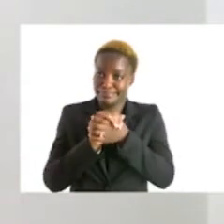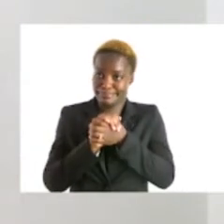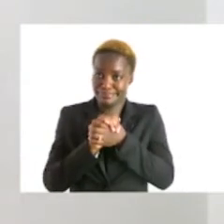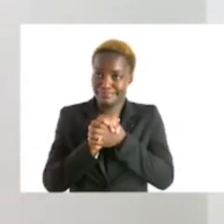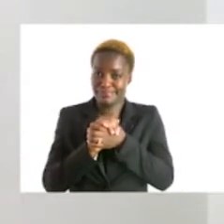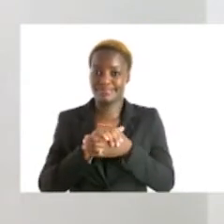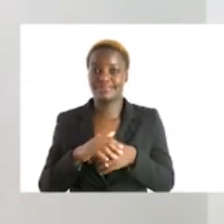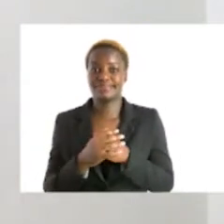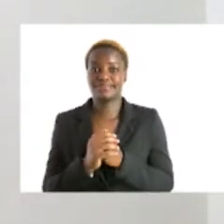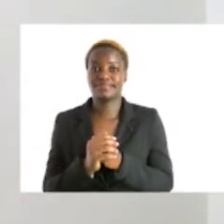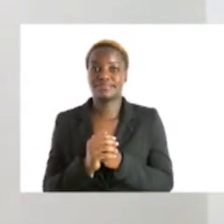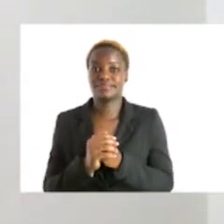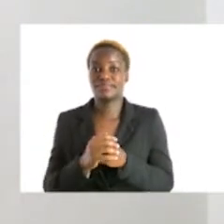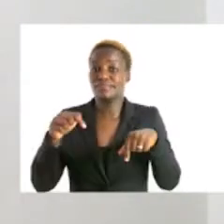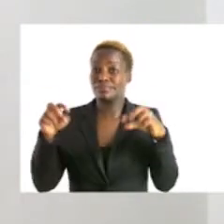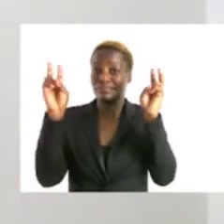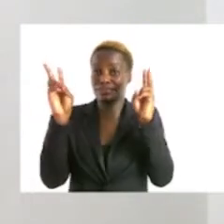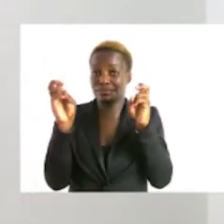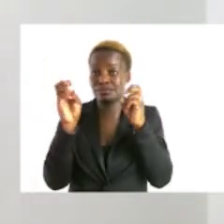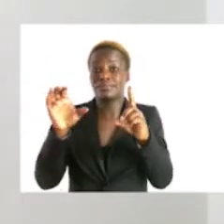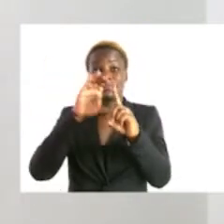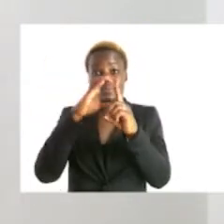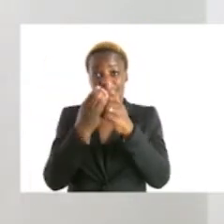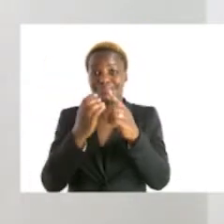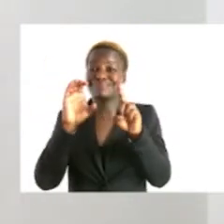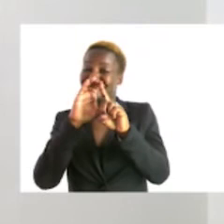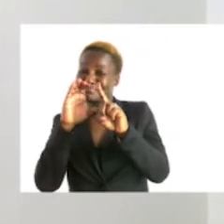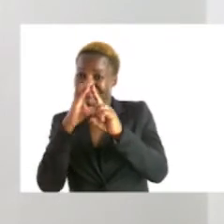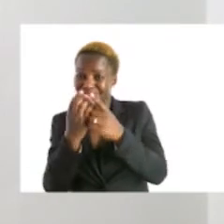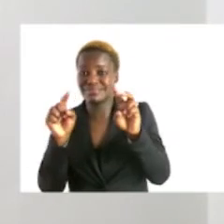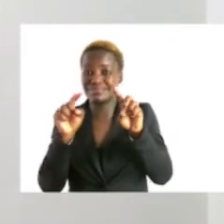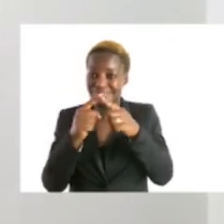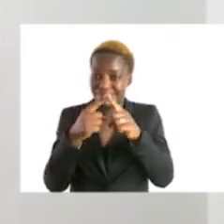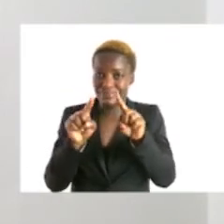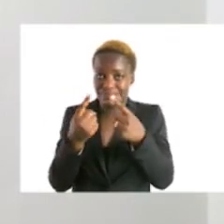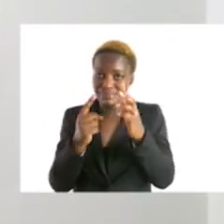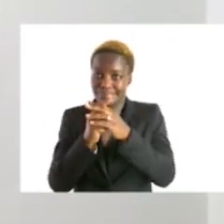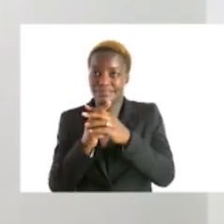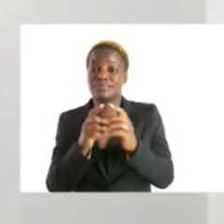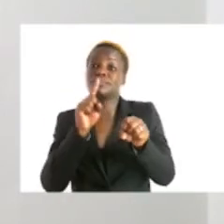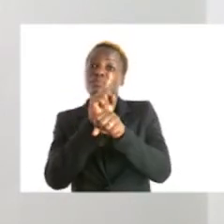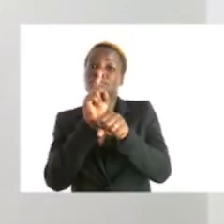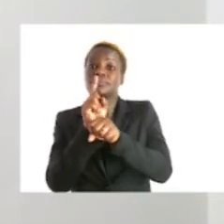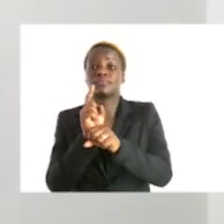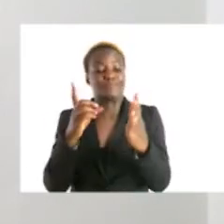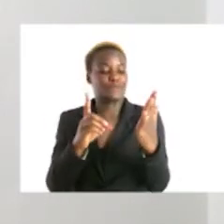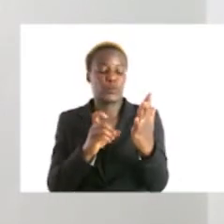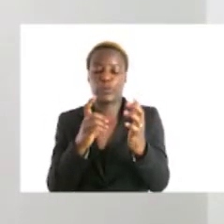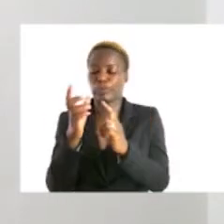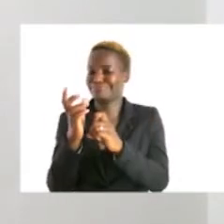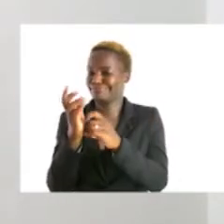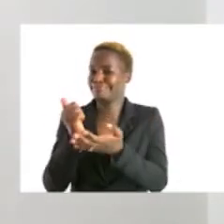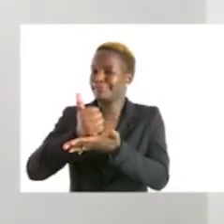here. This week's theme is culture and cultural events. First of all, we are going to start sanitizing our hands